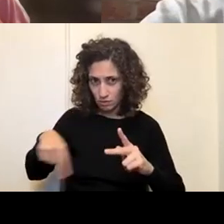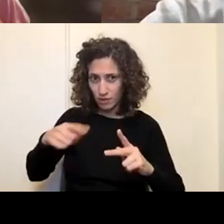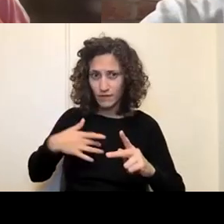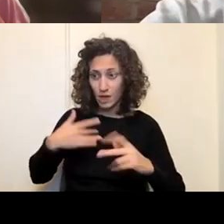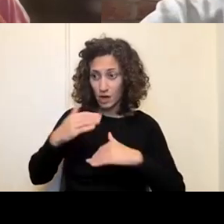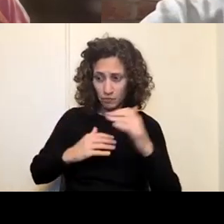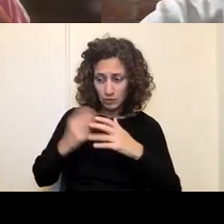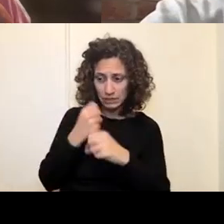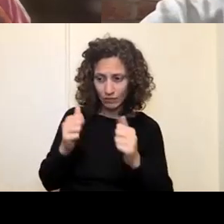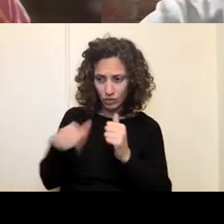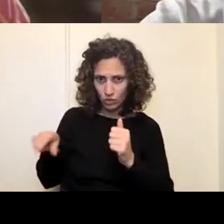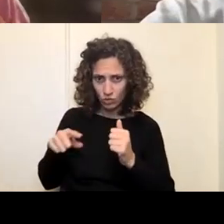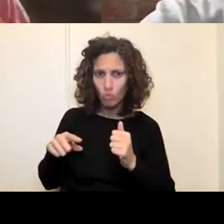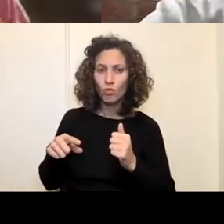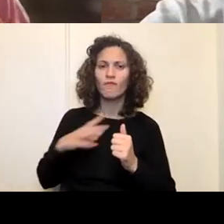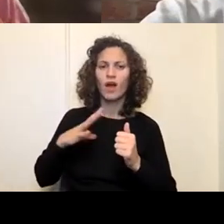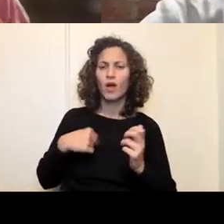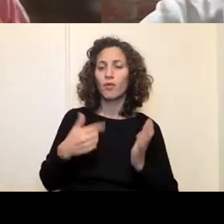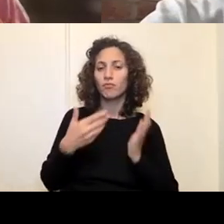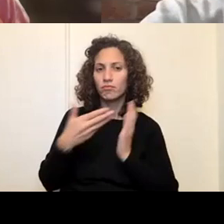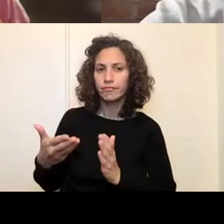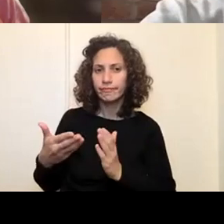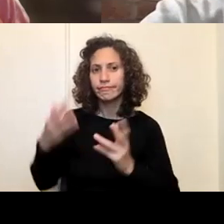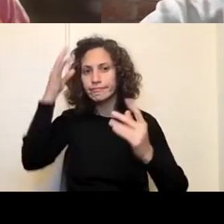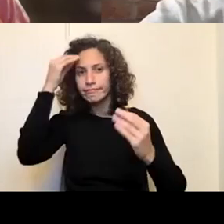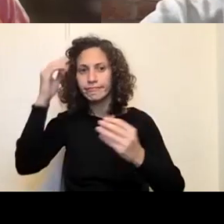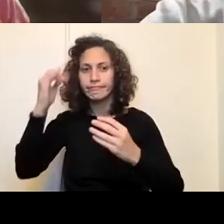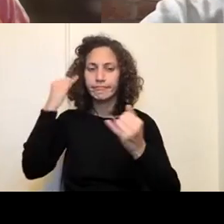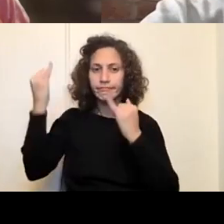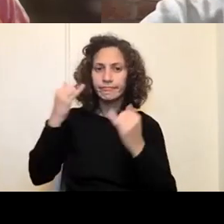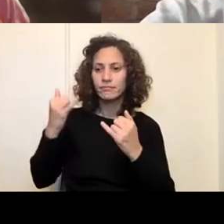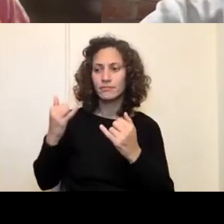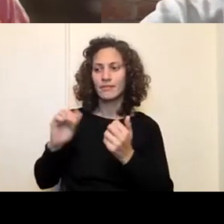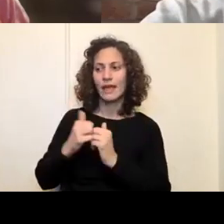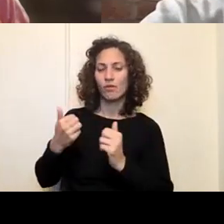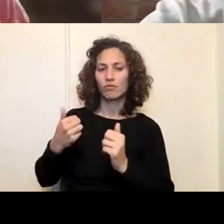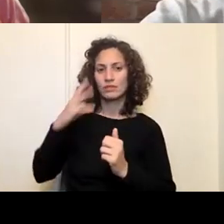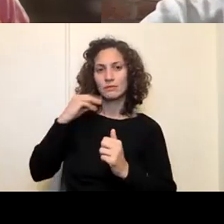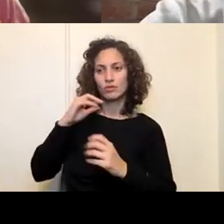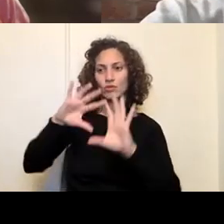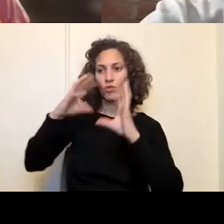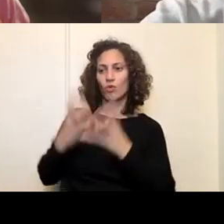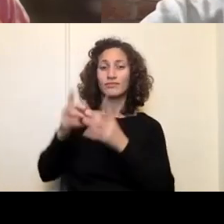ideas and these thoughts and our feelings about how we experience the world, and specifically when it comes to sexuality.